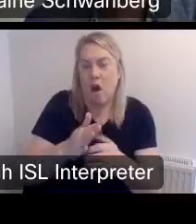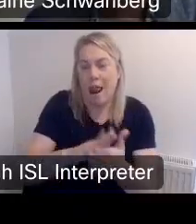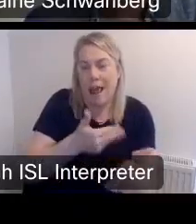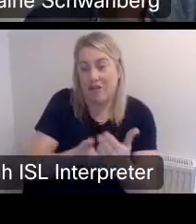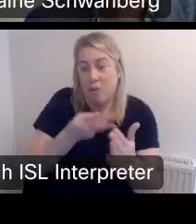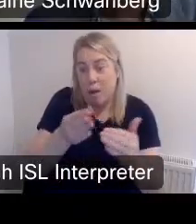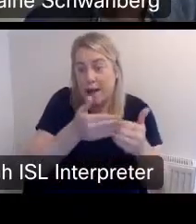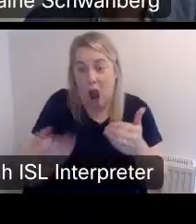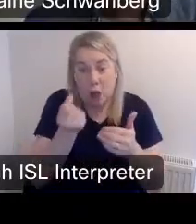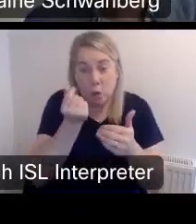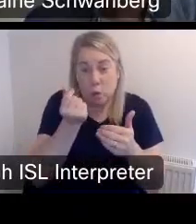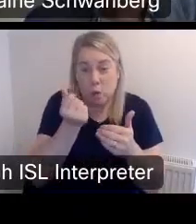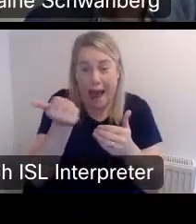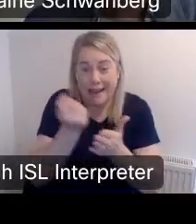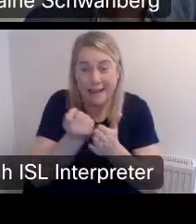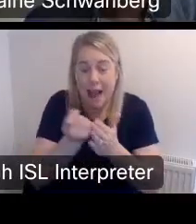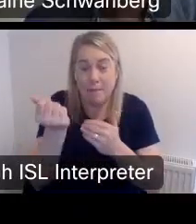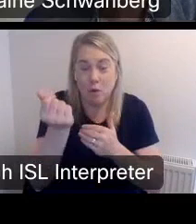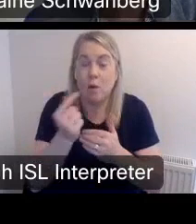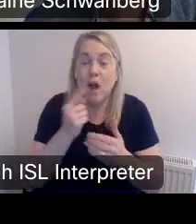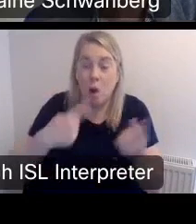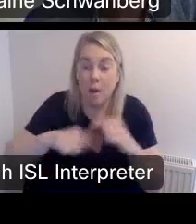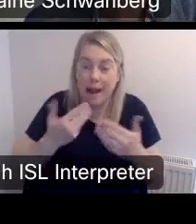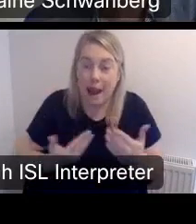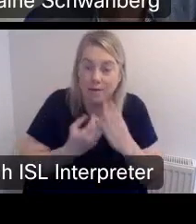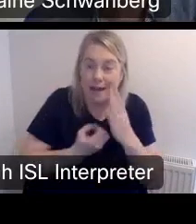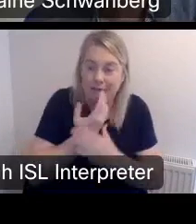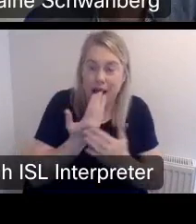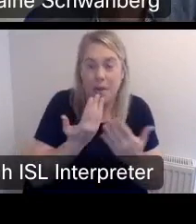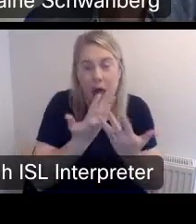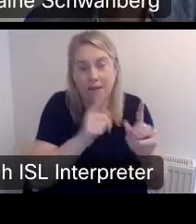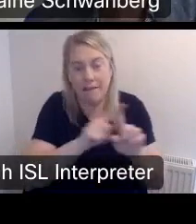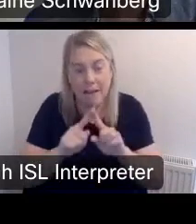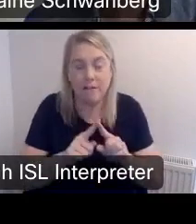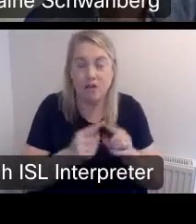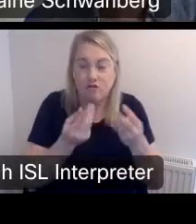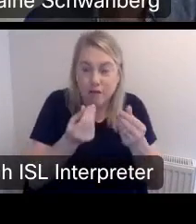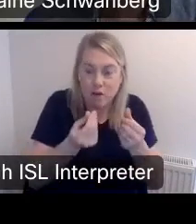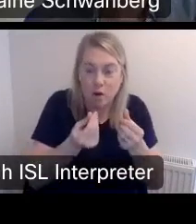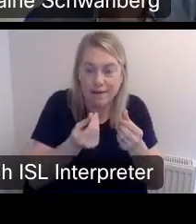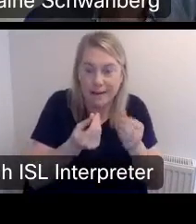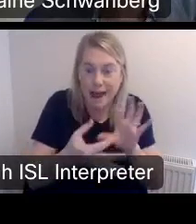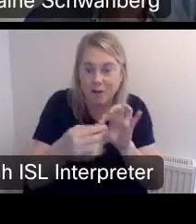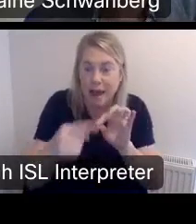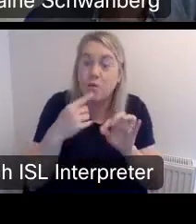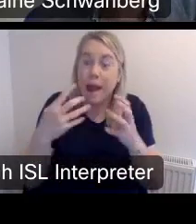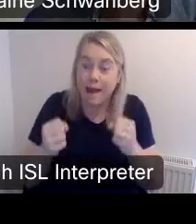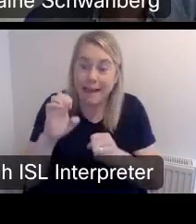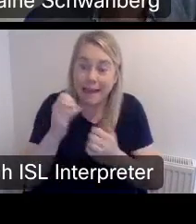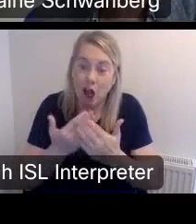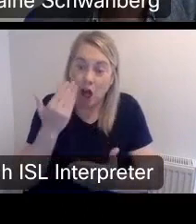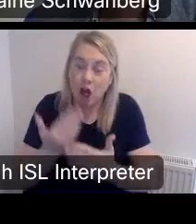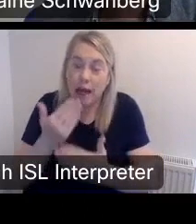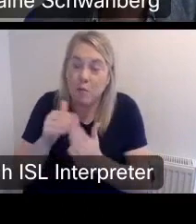imminent. We are developing a number of resources with regards to that. We do have an e-learning program on the